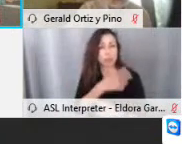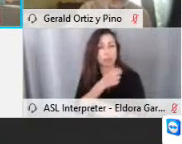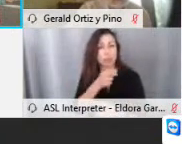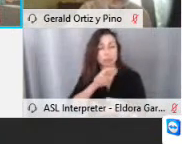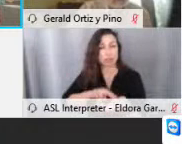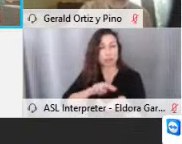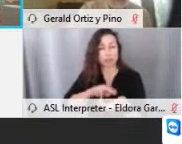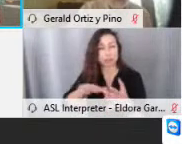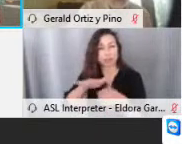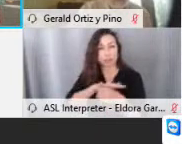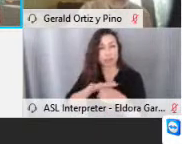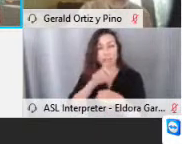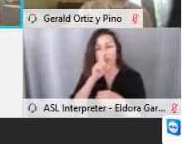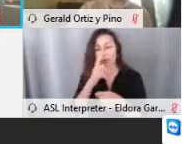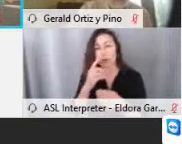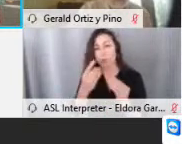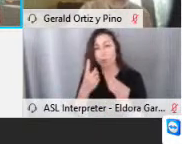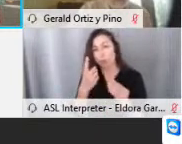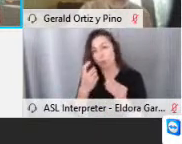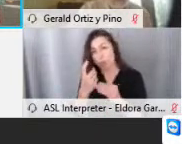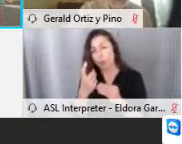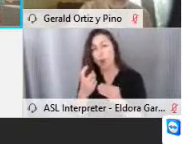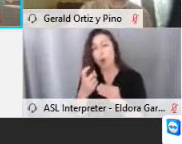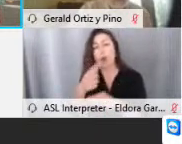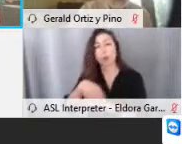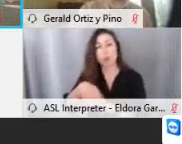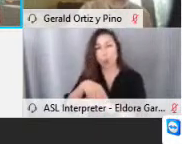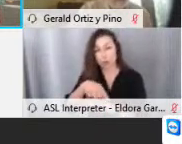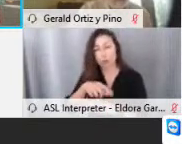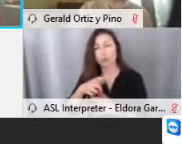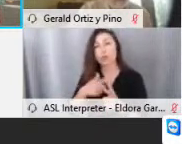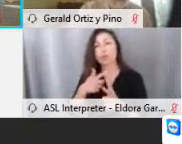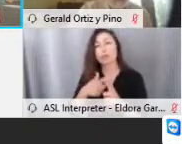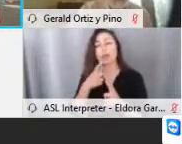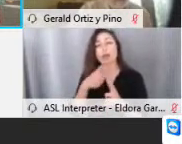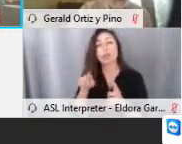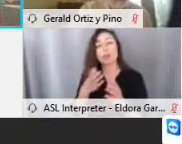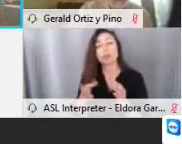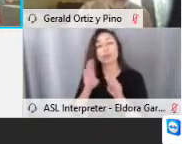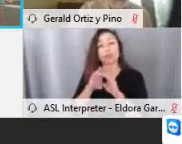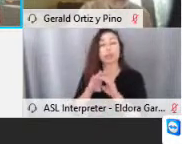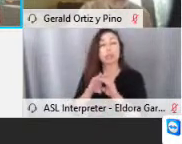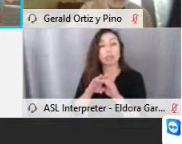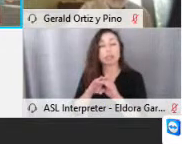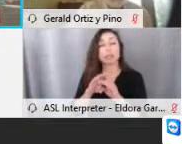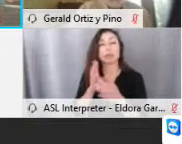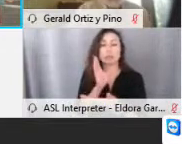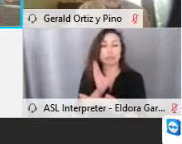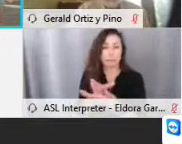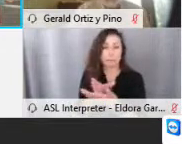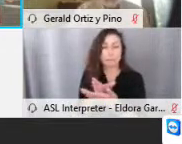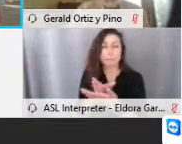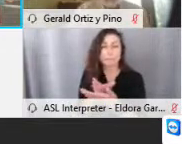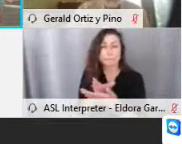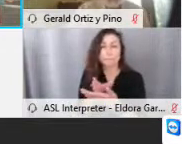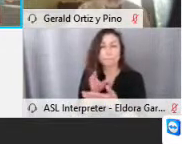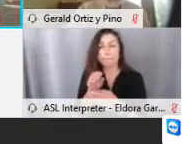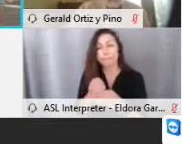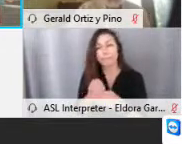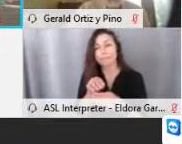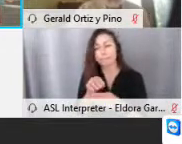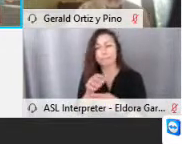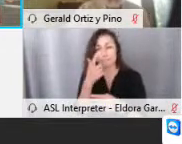nursing facilities for 1 additional quarter. And then those increases would stop as well in light